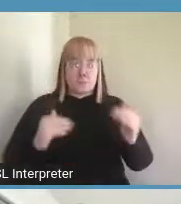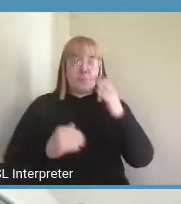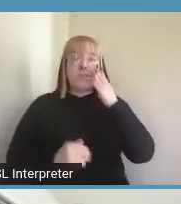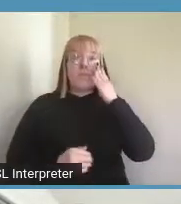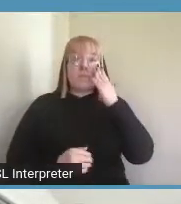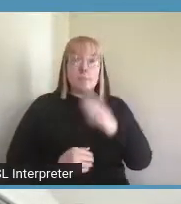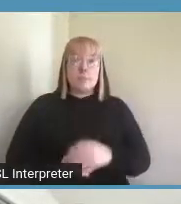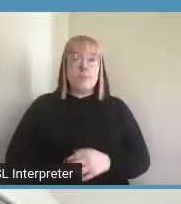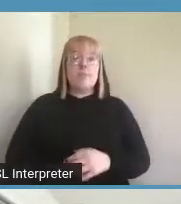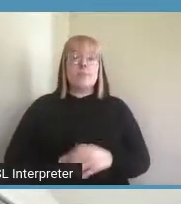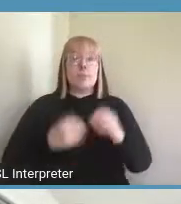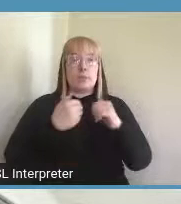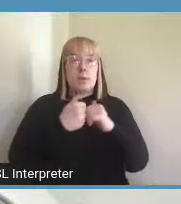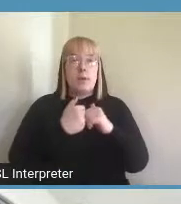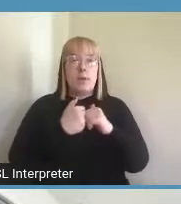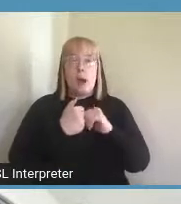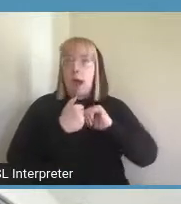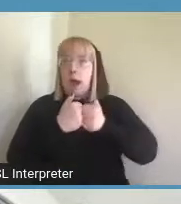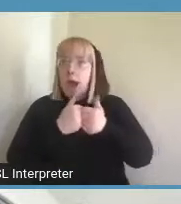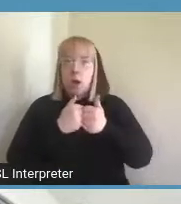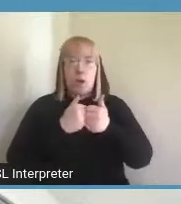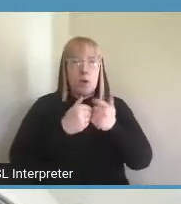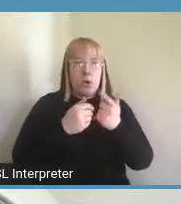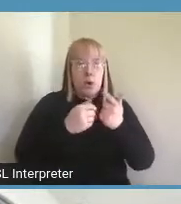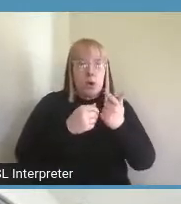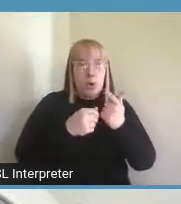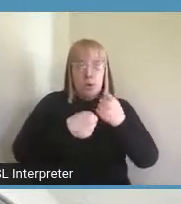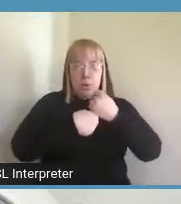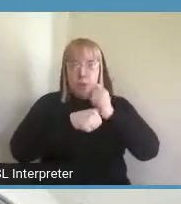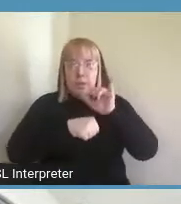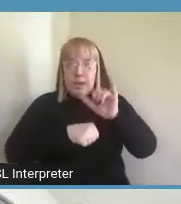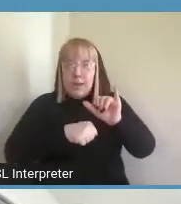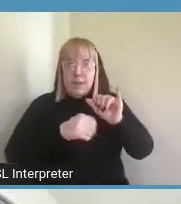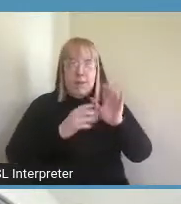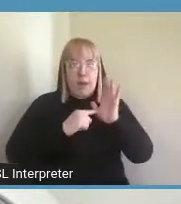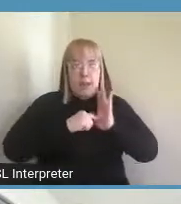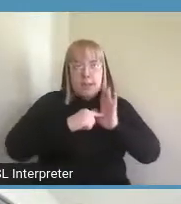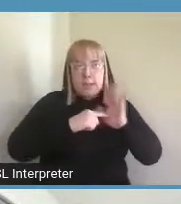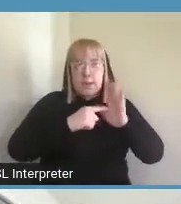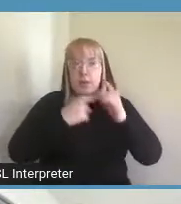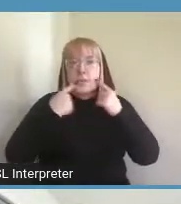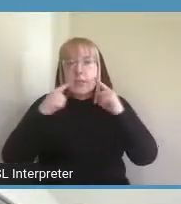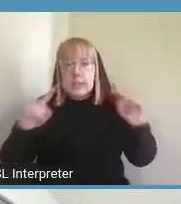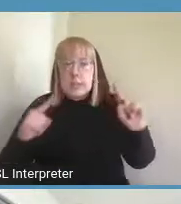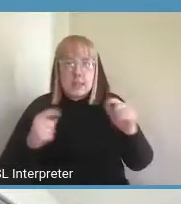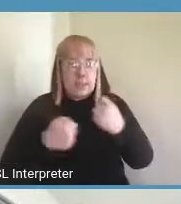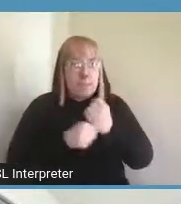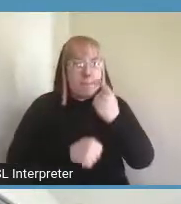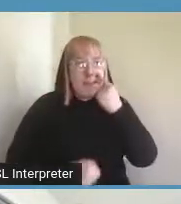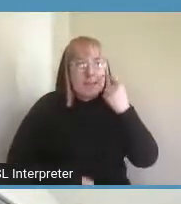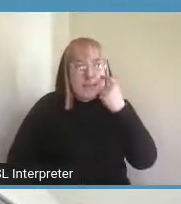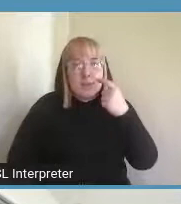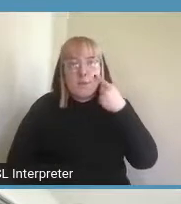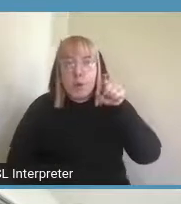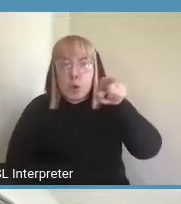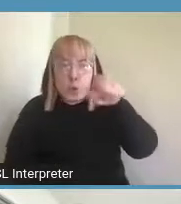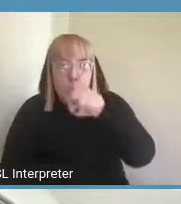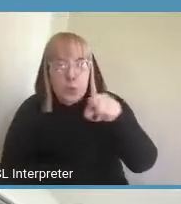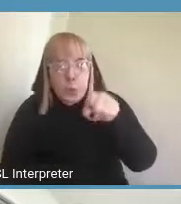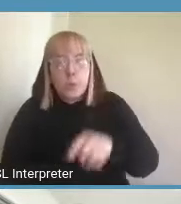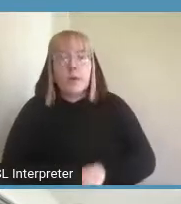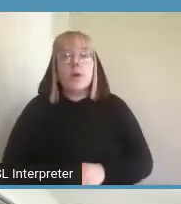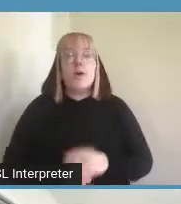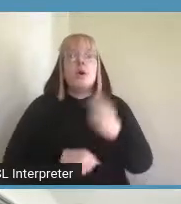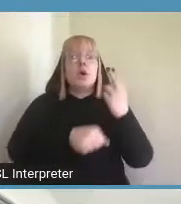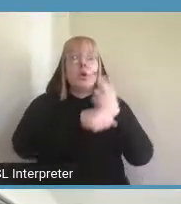about how to create those indicators of success in a way that makes sense for you. So for me, using baselines